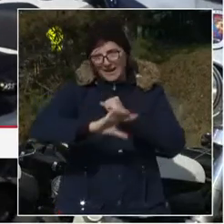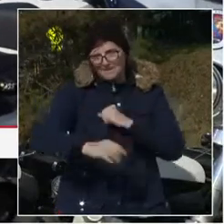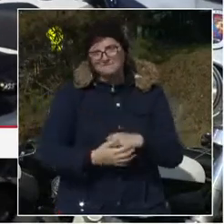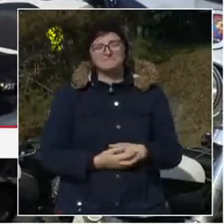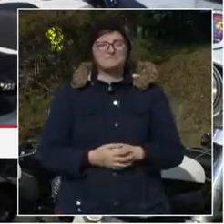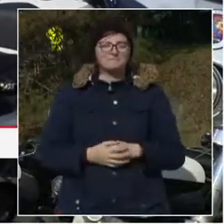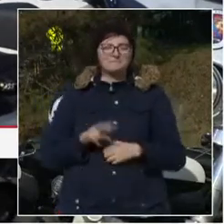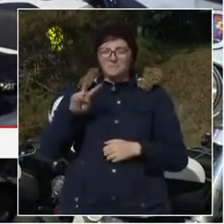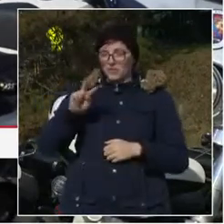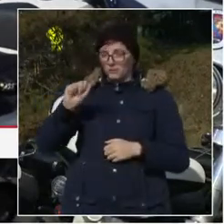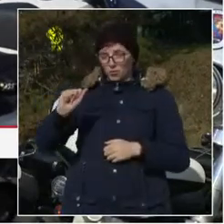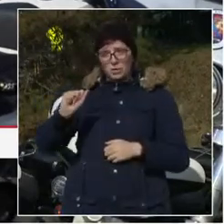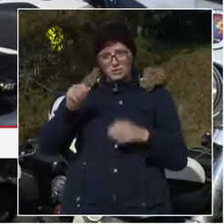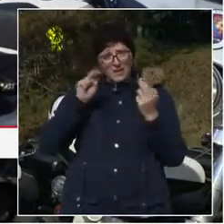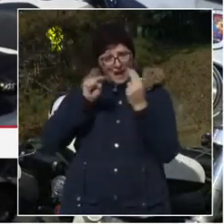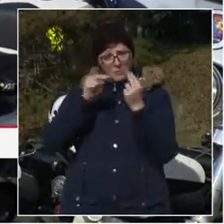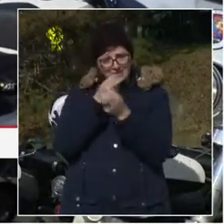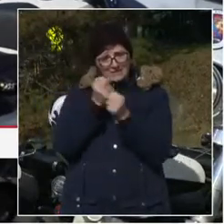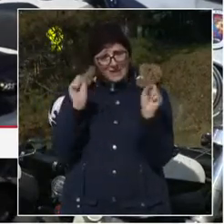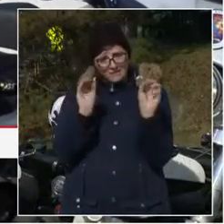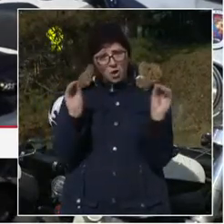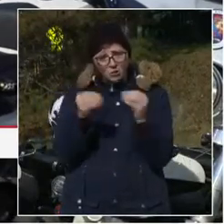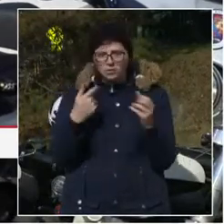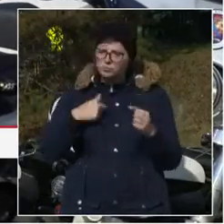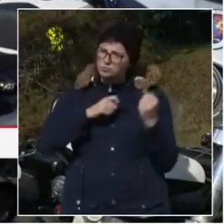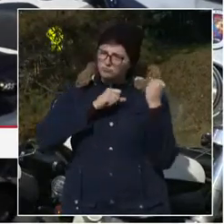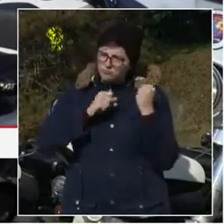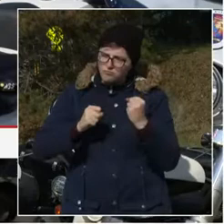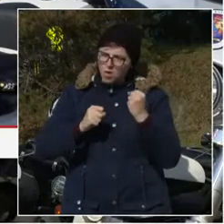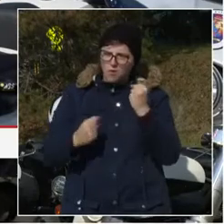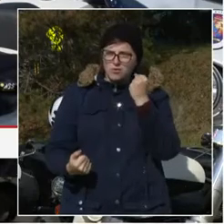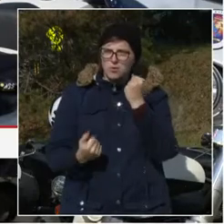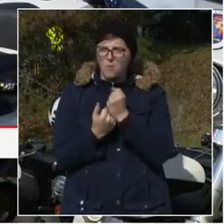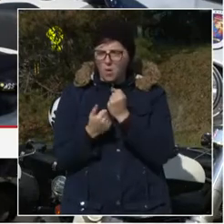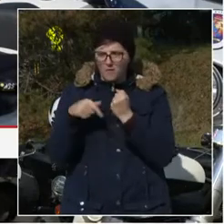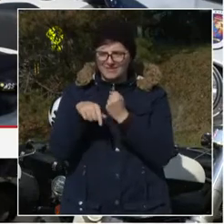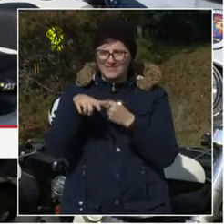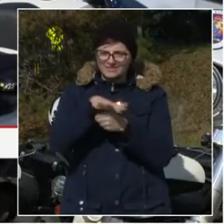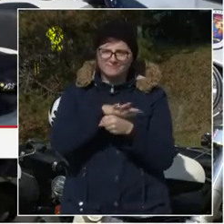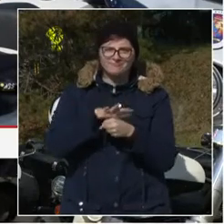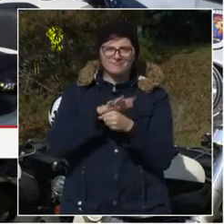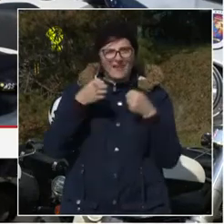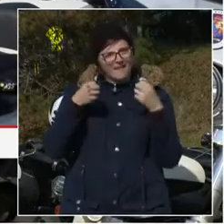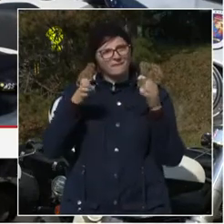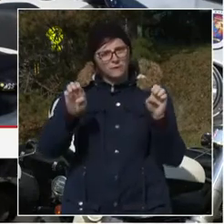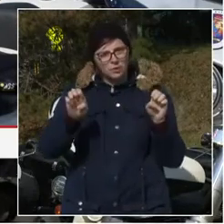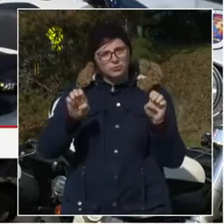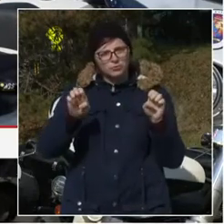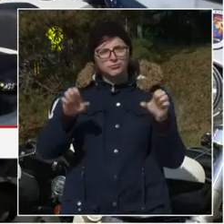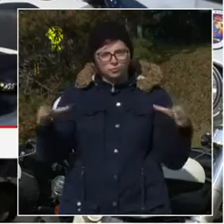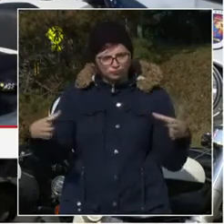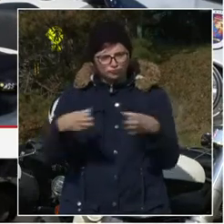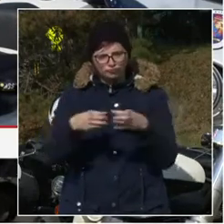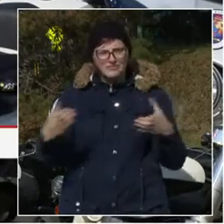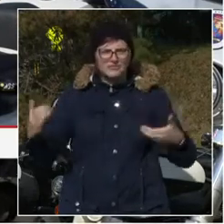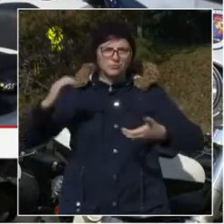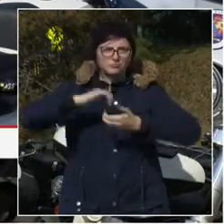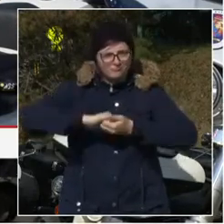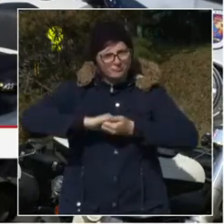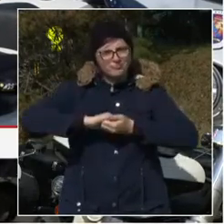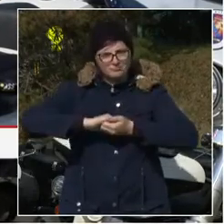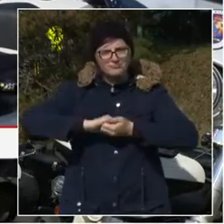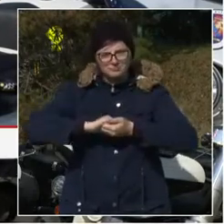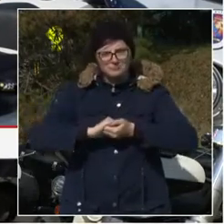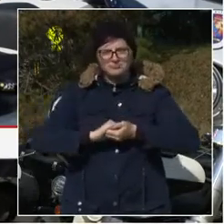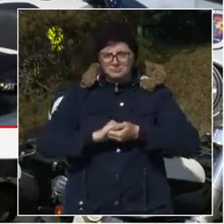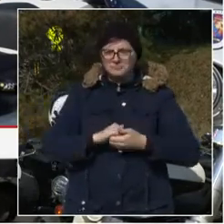Highway Safety Office continues to strongly support this region-wide effort and the key role it is keeping for sharing communities safe